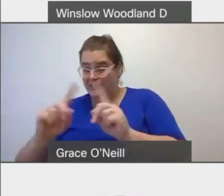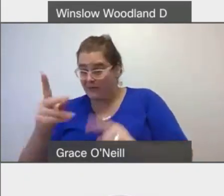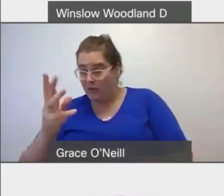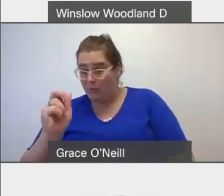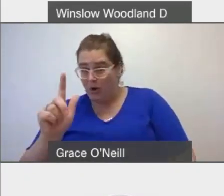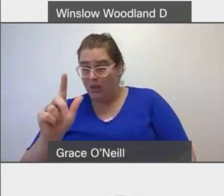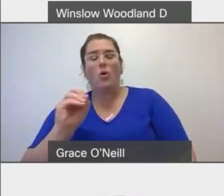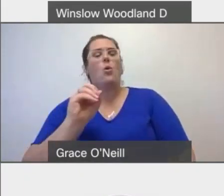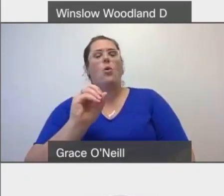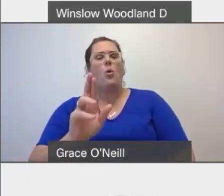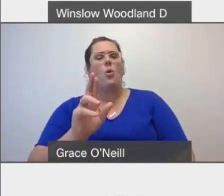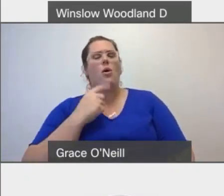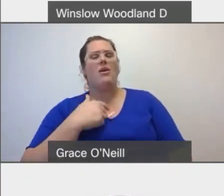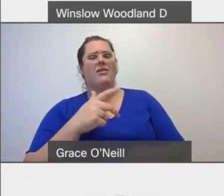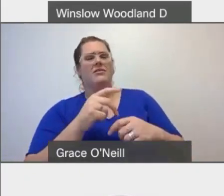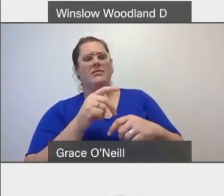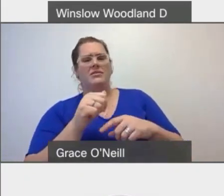renewal?